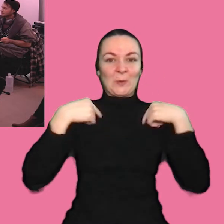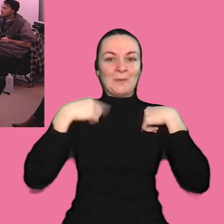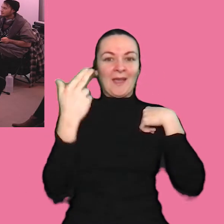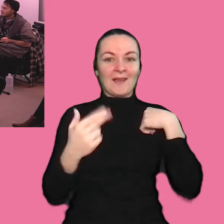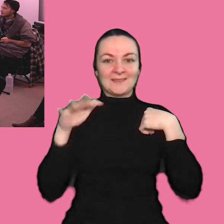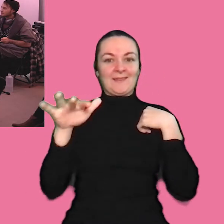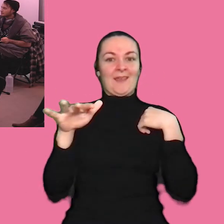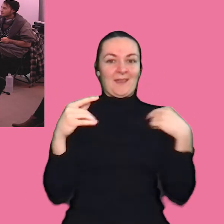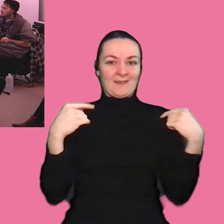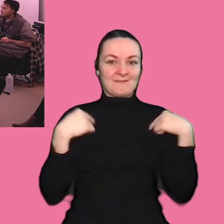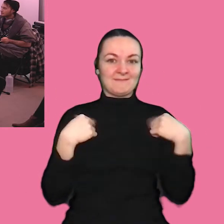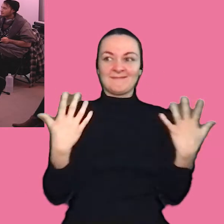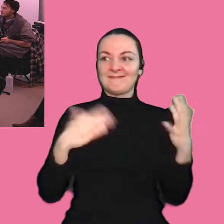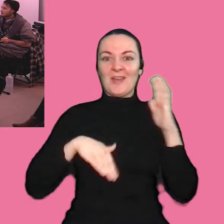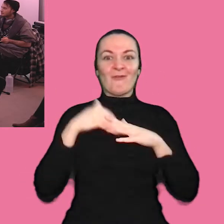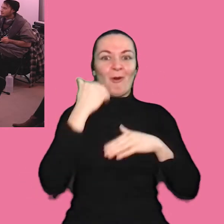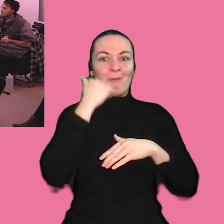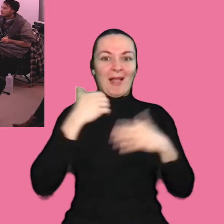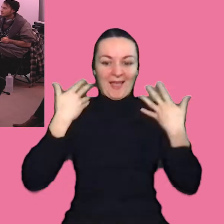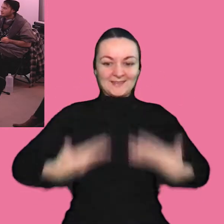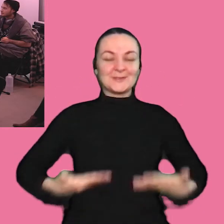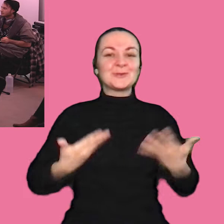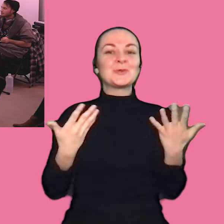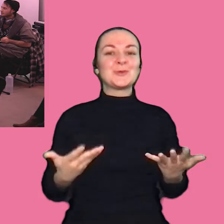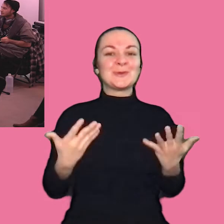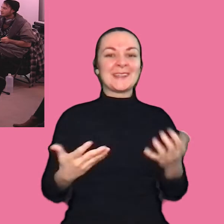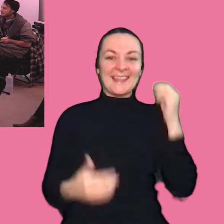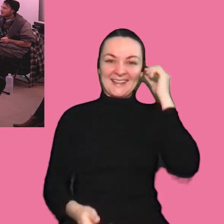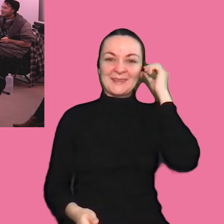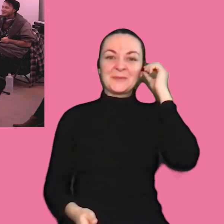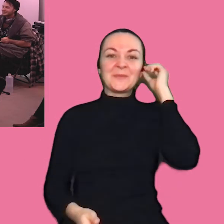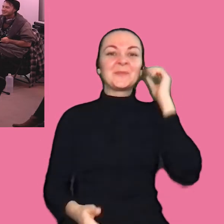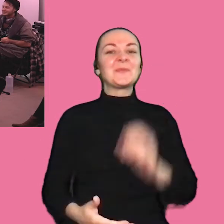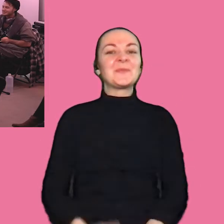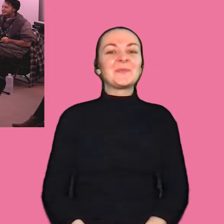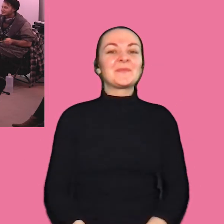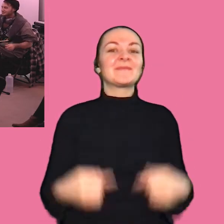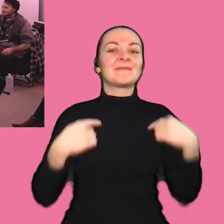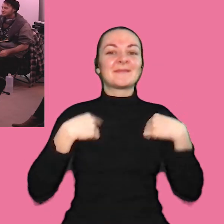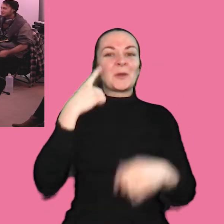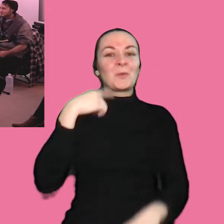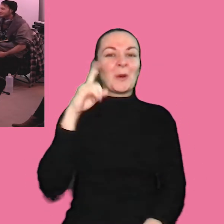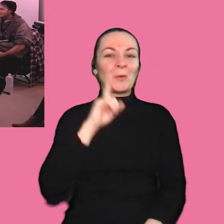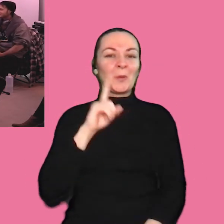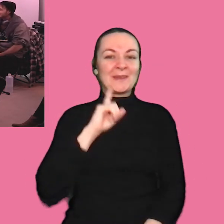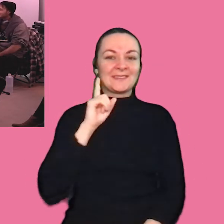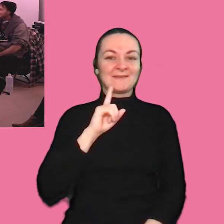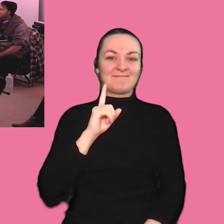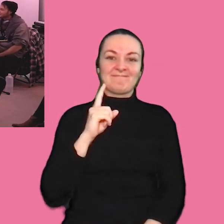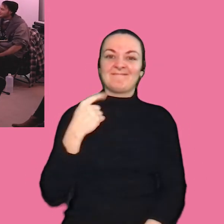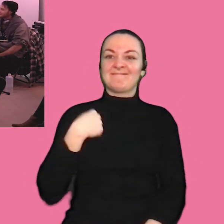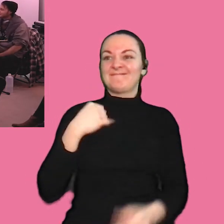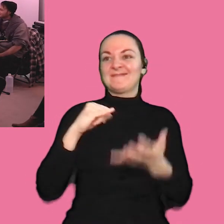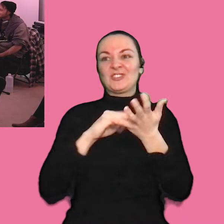Glasgow, and I am conveniently entirely in black today. I'm a white